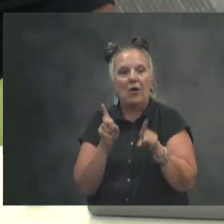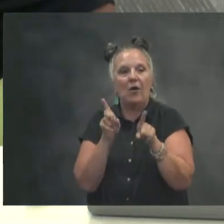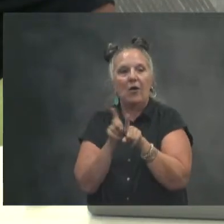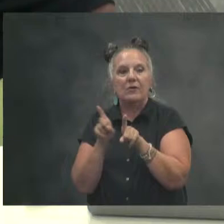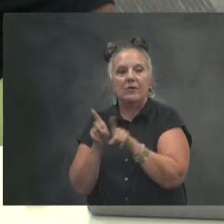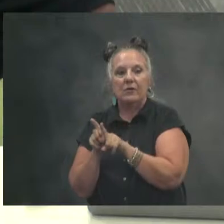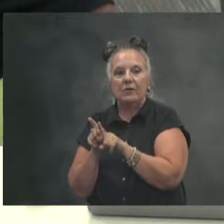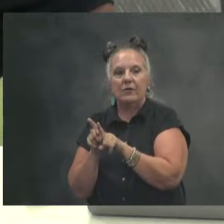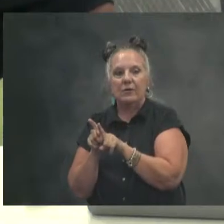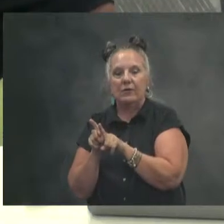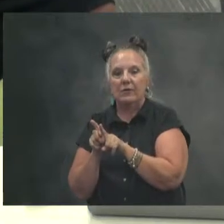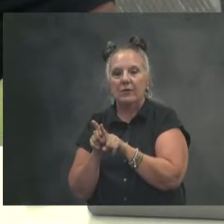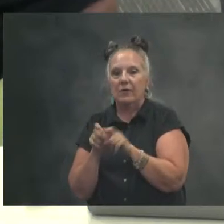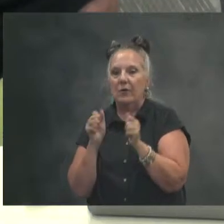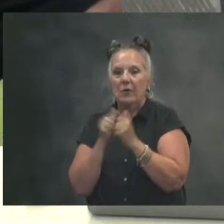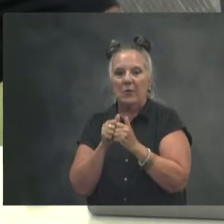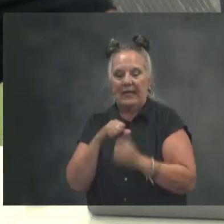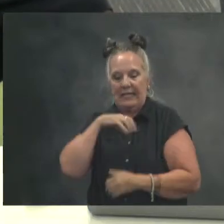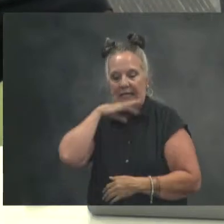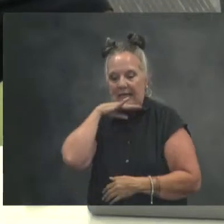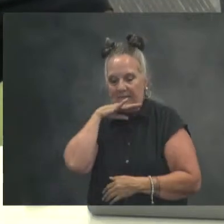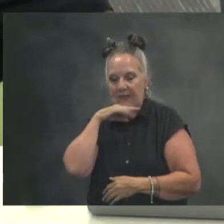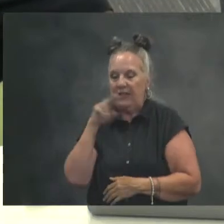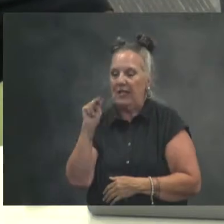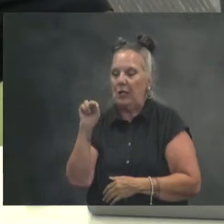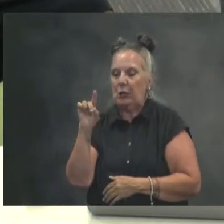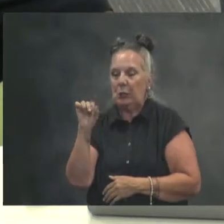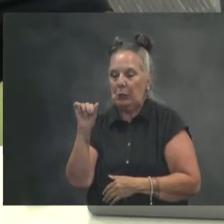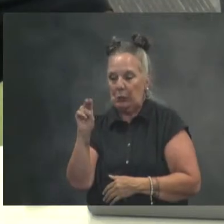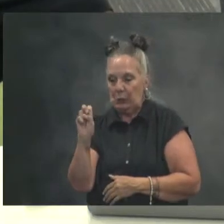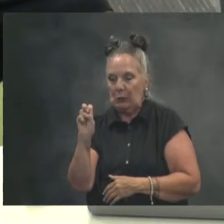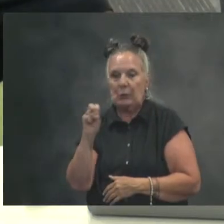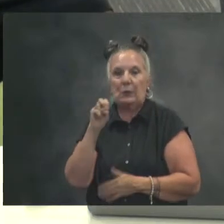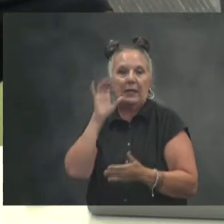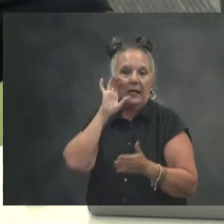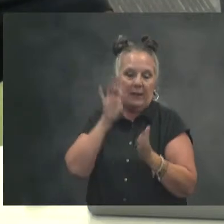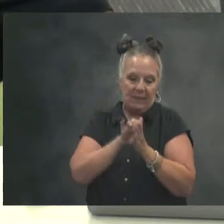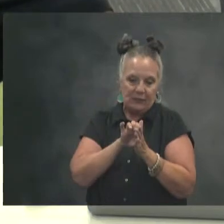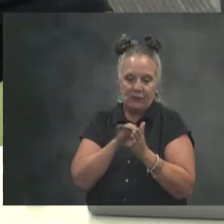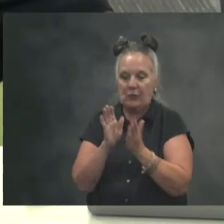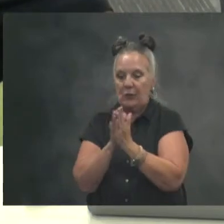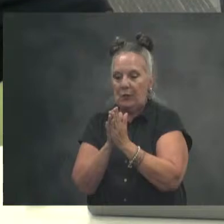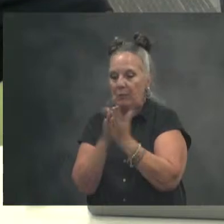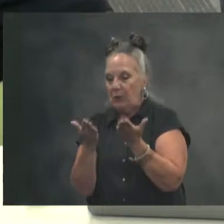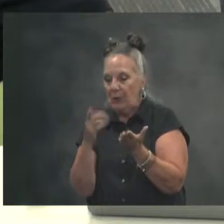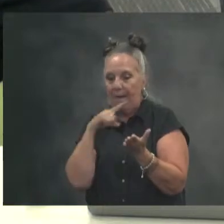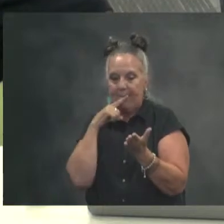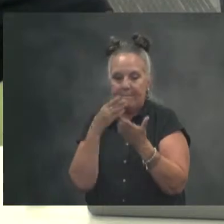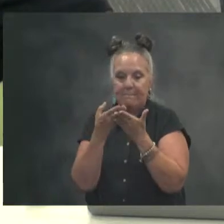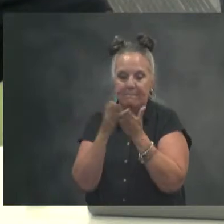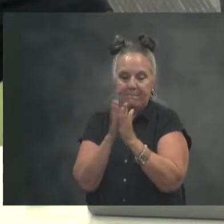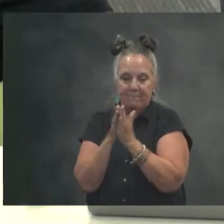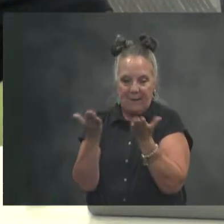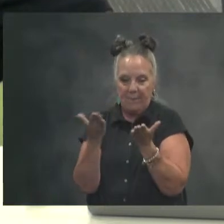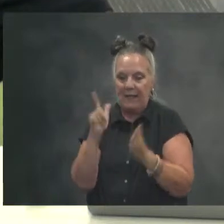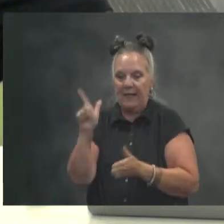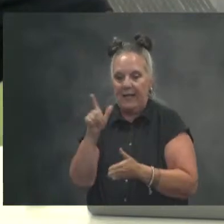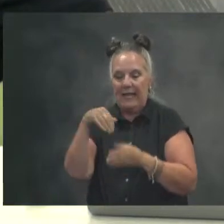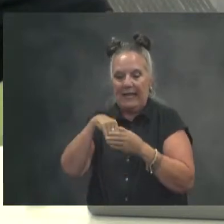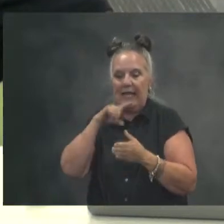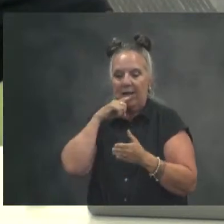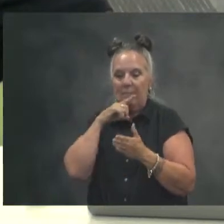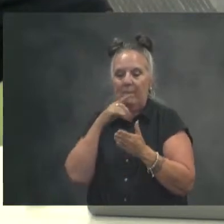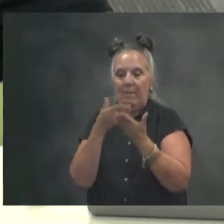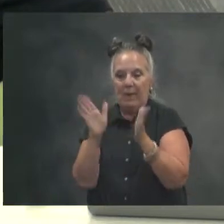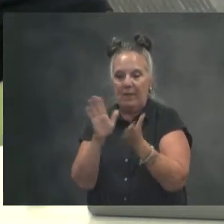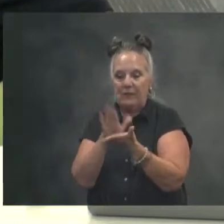also, with filthy nude pictures in books in public libraries in a public school has